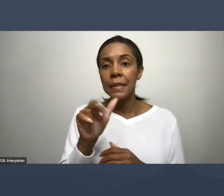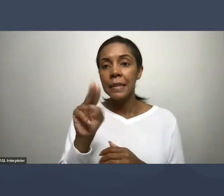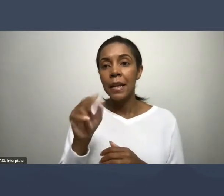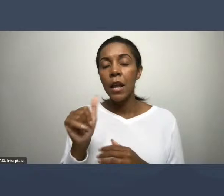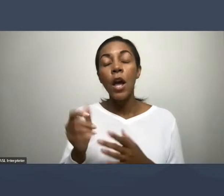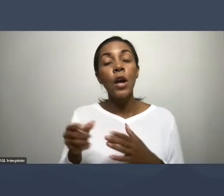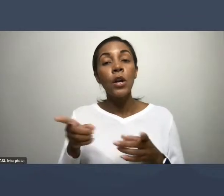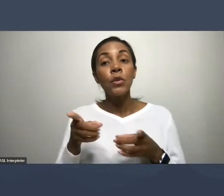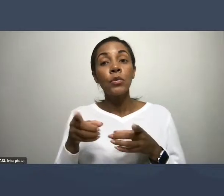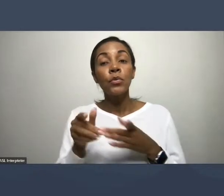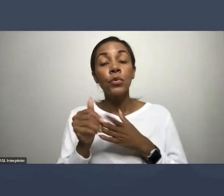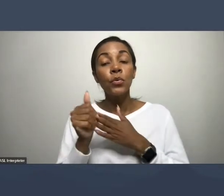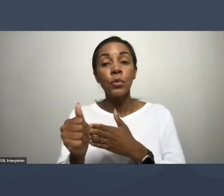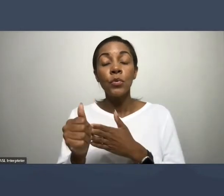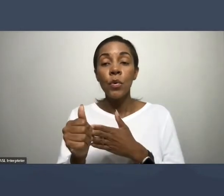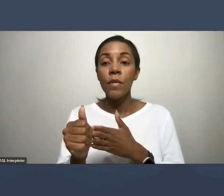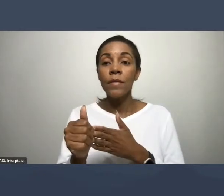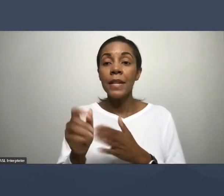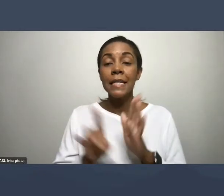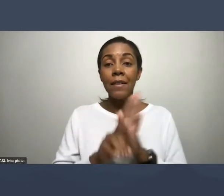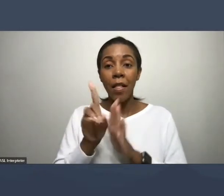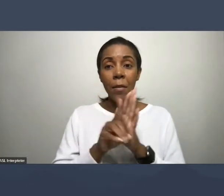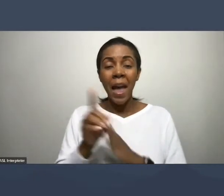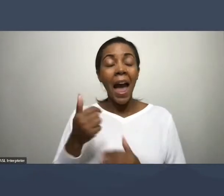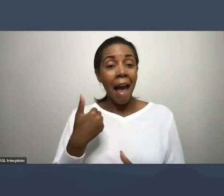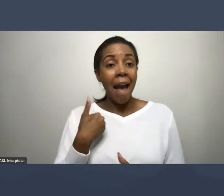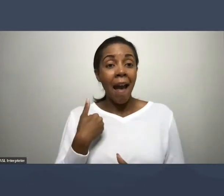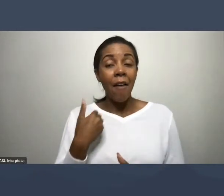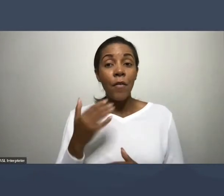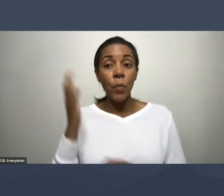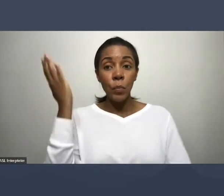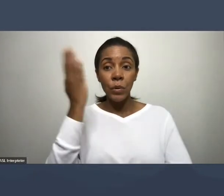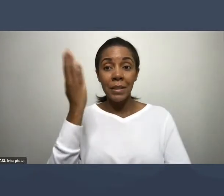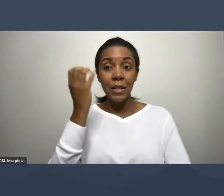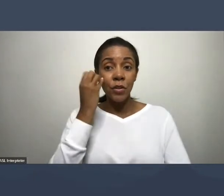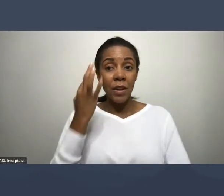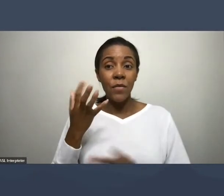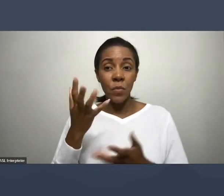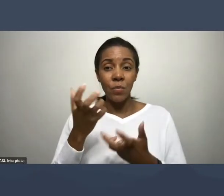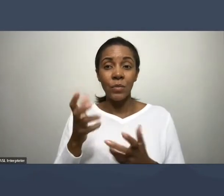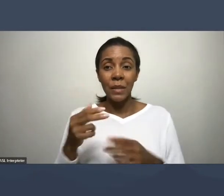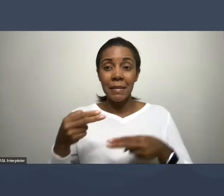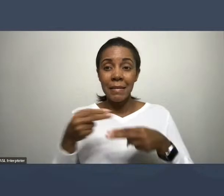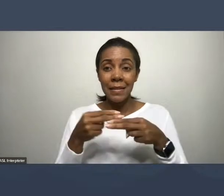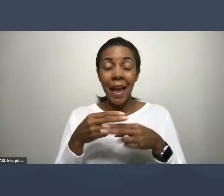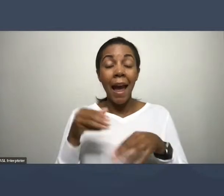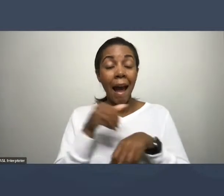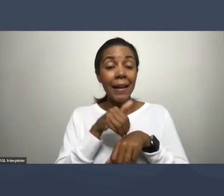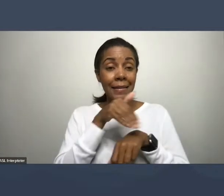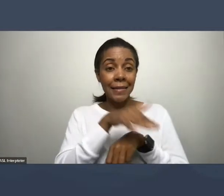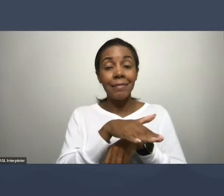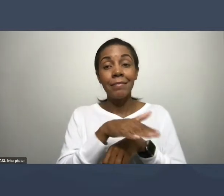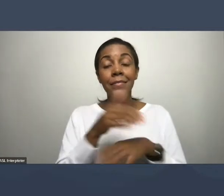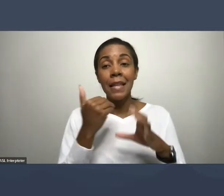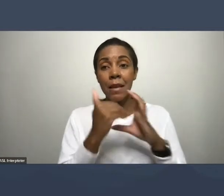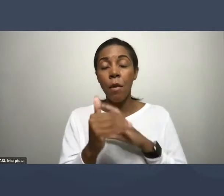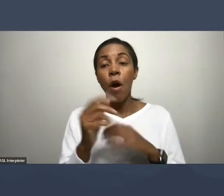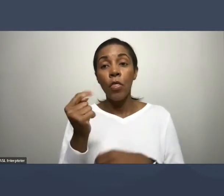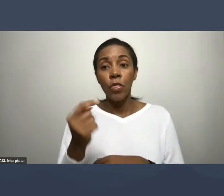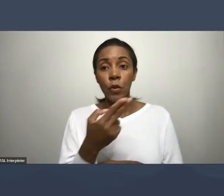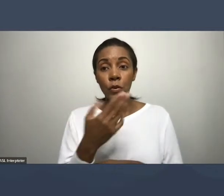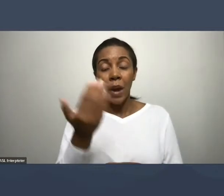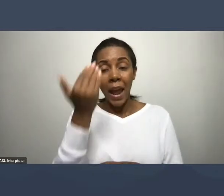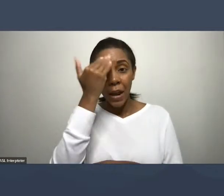I do have a presentation, if we could go through those slides. I sent the slide deck to all of you on Thursday, knowing that it was